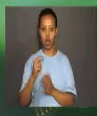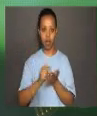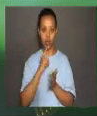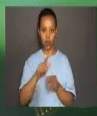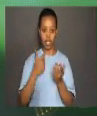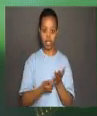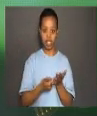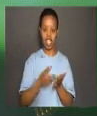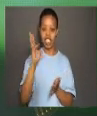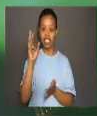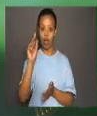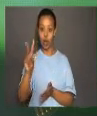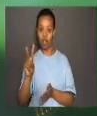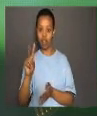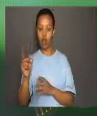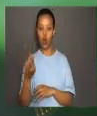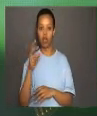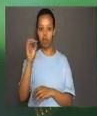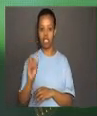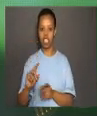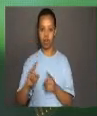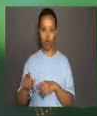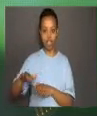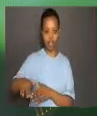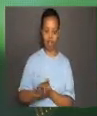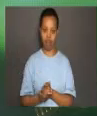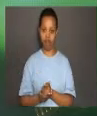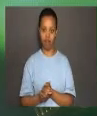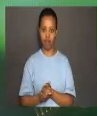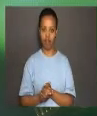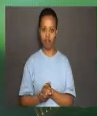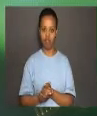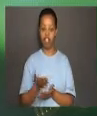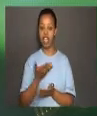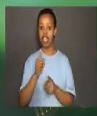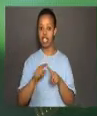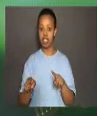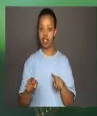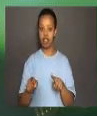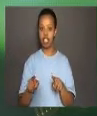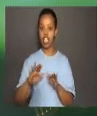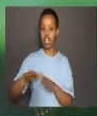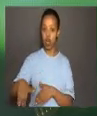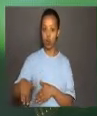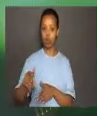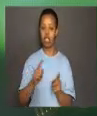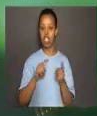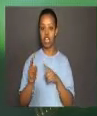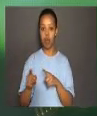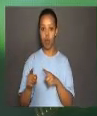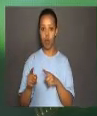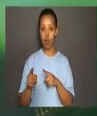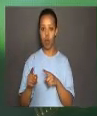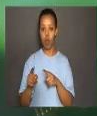the molecule unaccounted for. But we know that the remainder must be